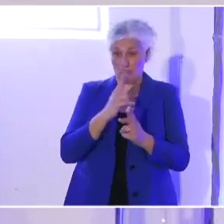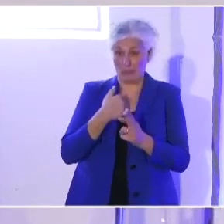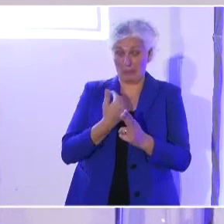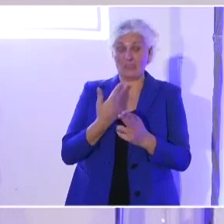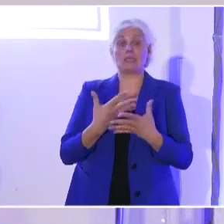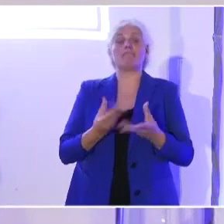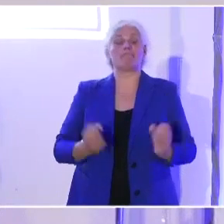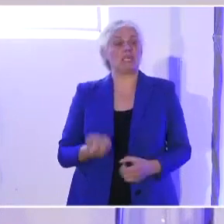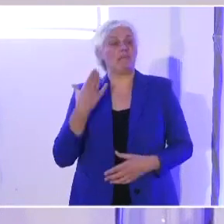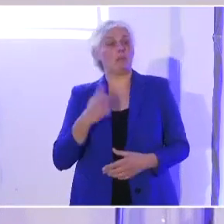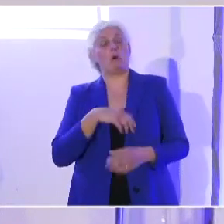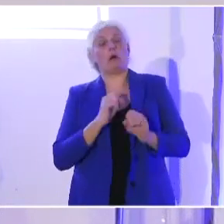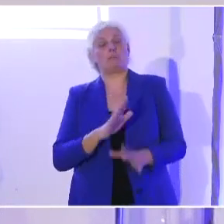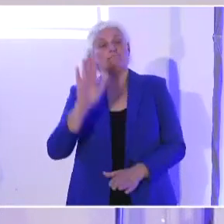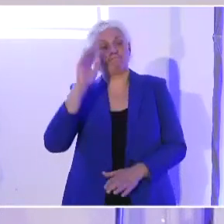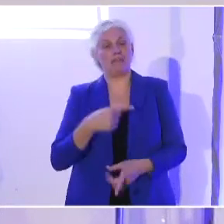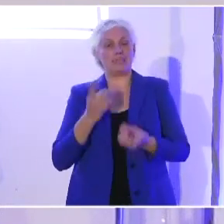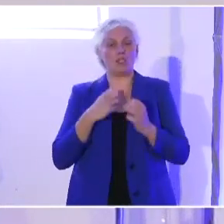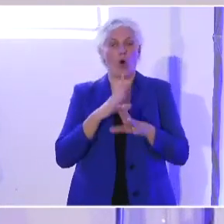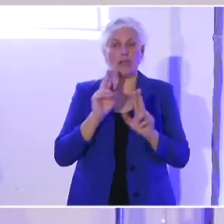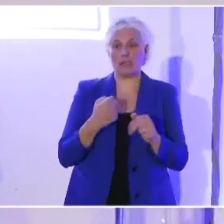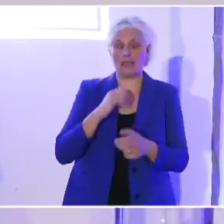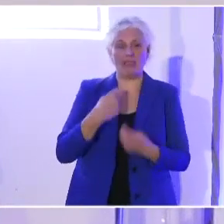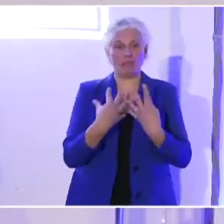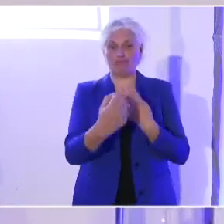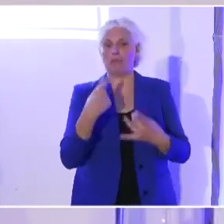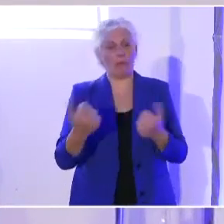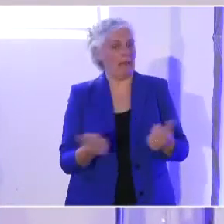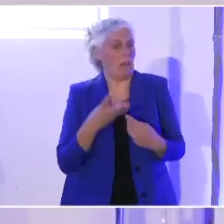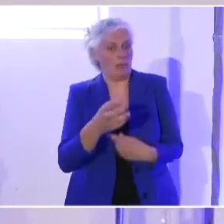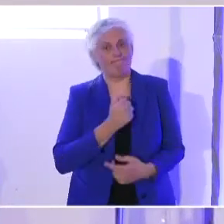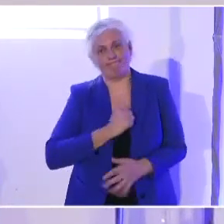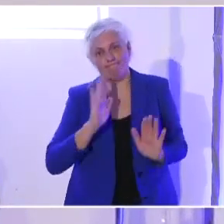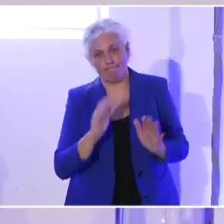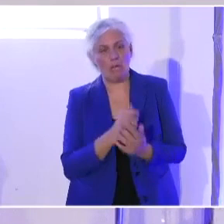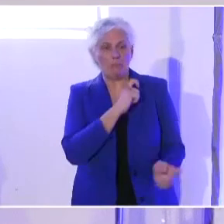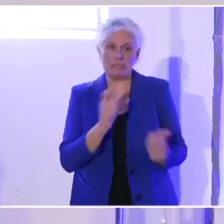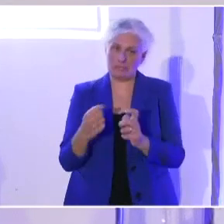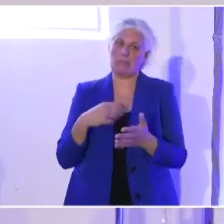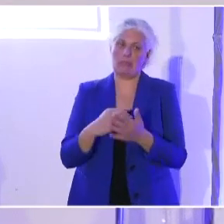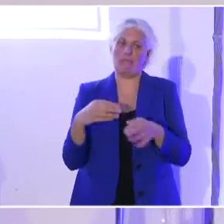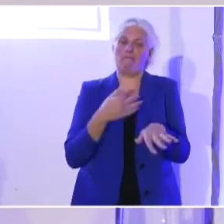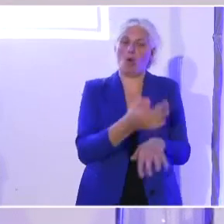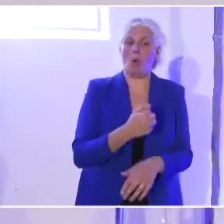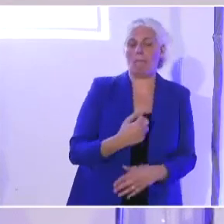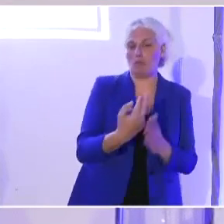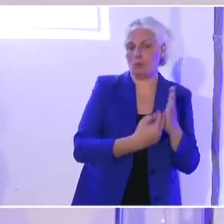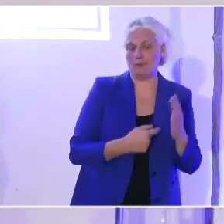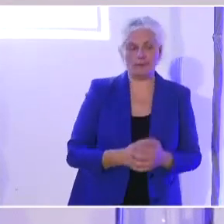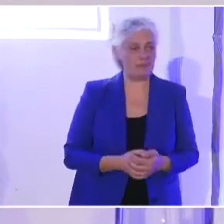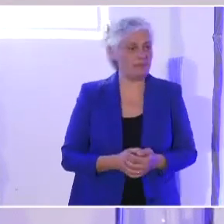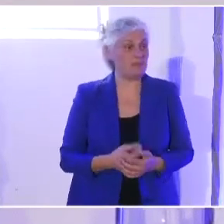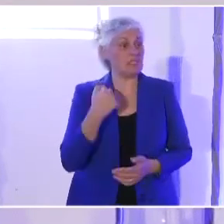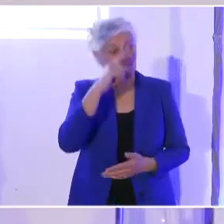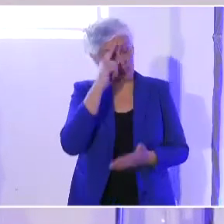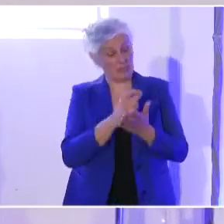and arguing, actually, I did everything I could, the breach happened anyway, but I still complied with my obligations? So if you do decide a